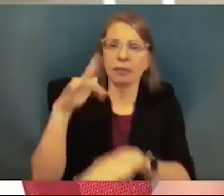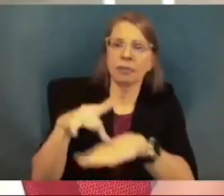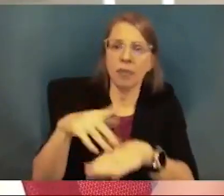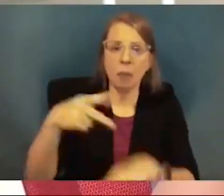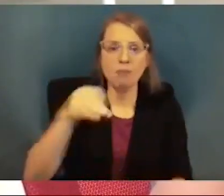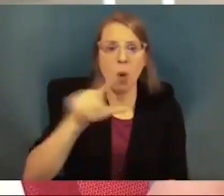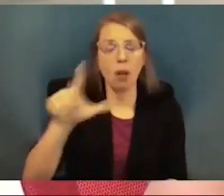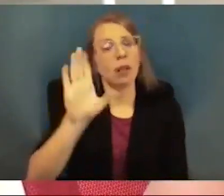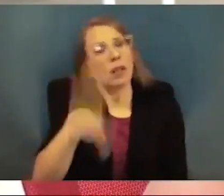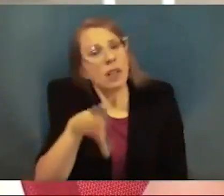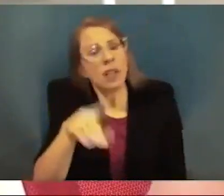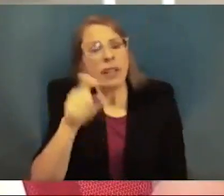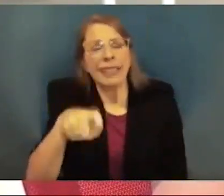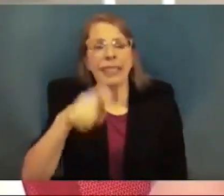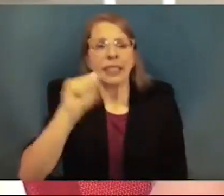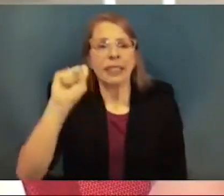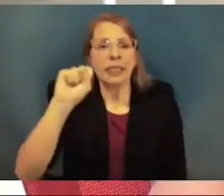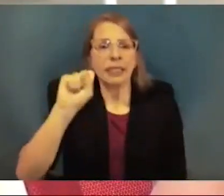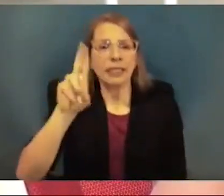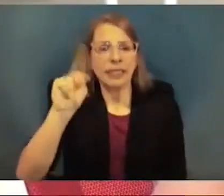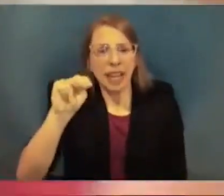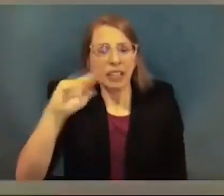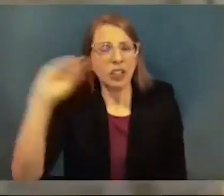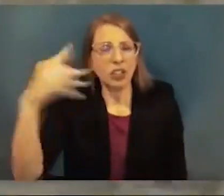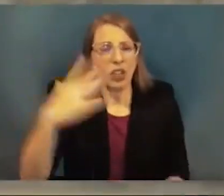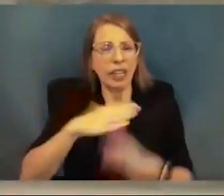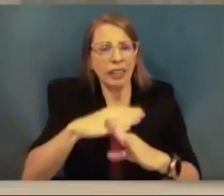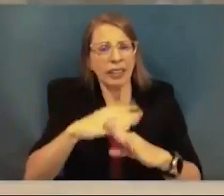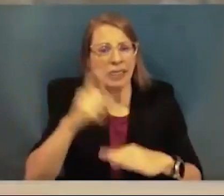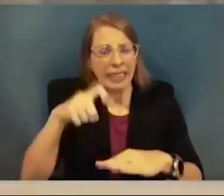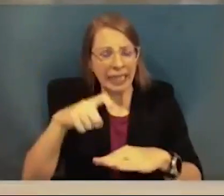on. You don't want to get skin damage like I have, Dylan. Come on."